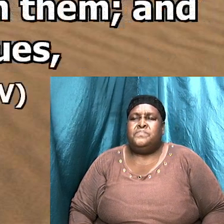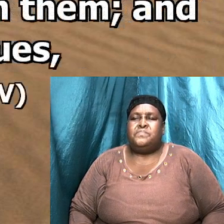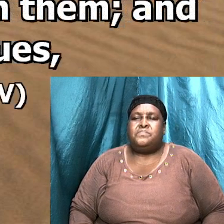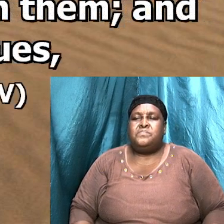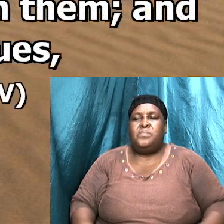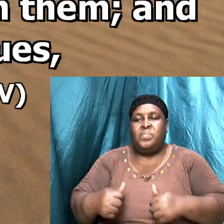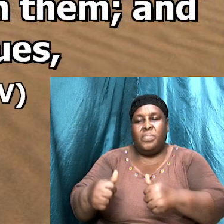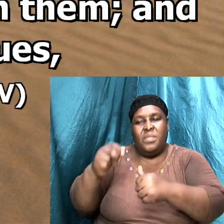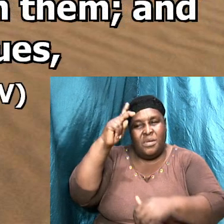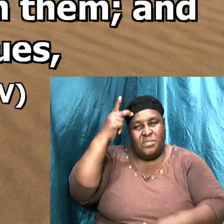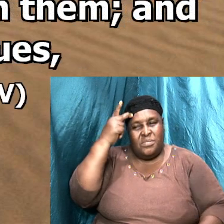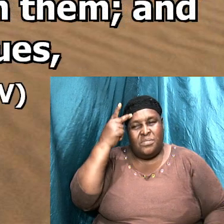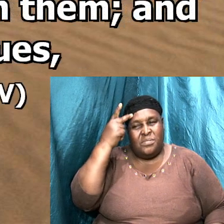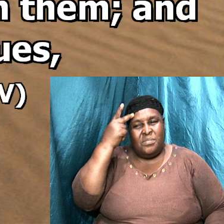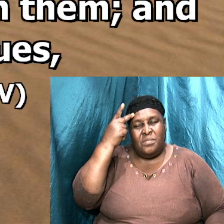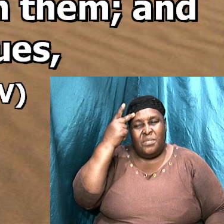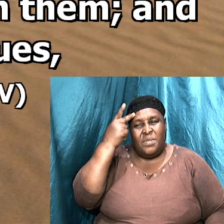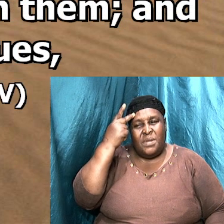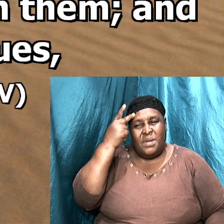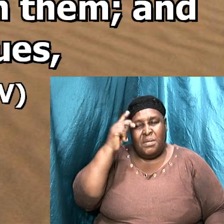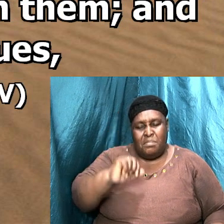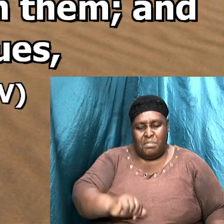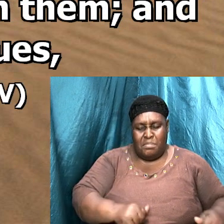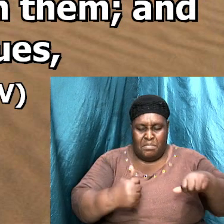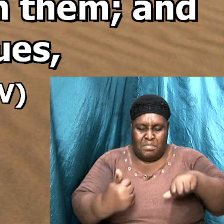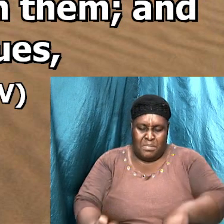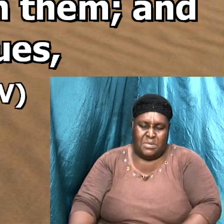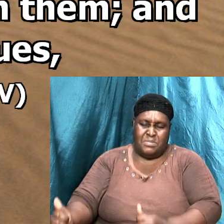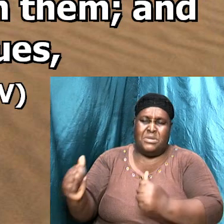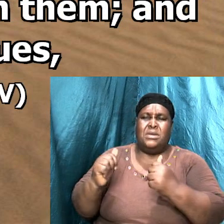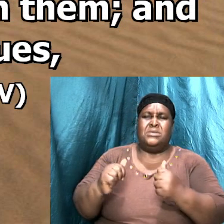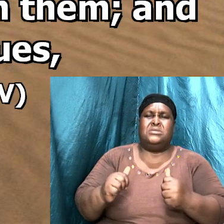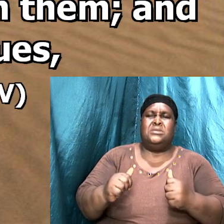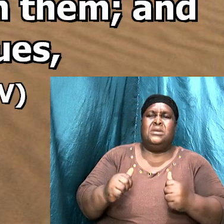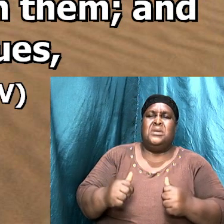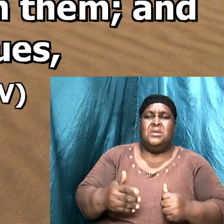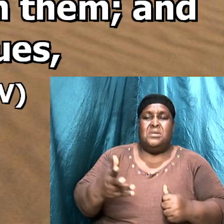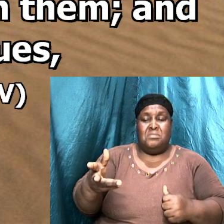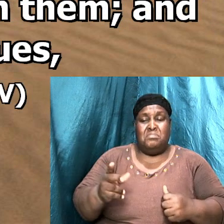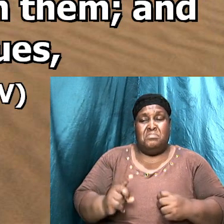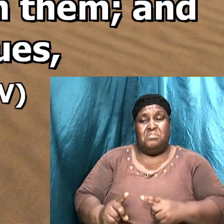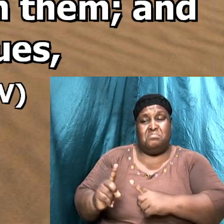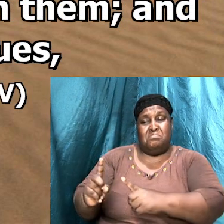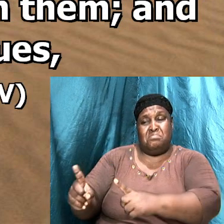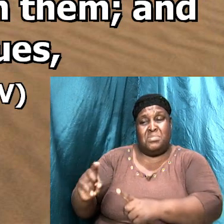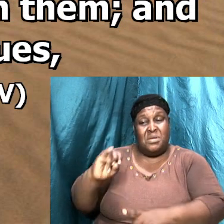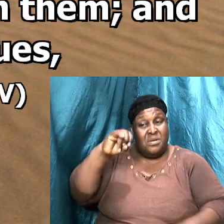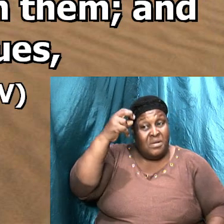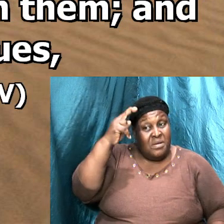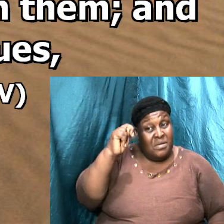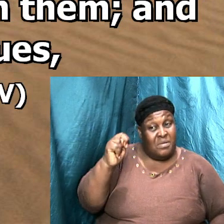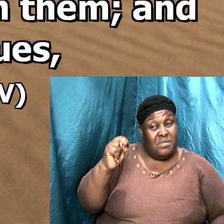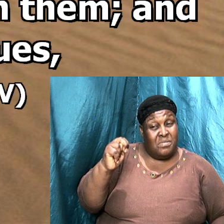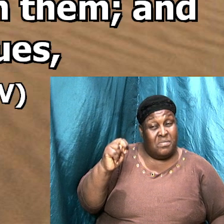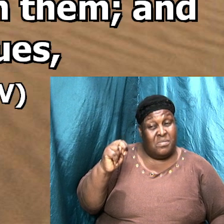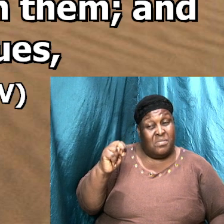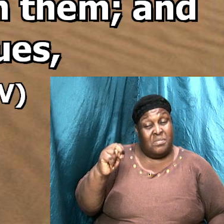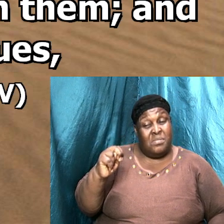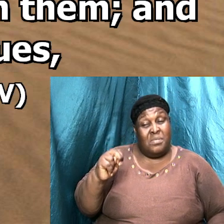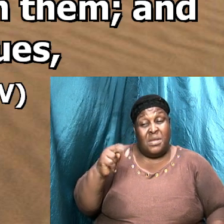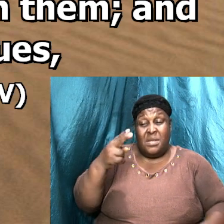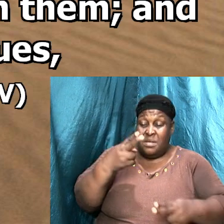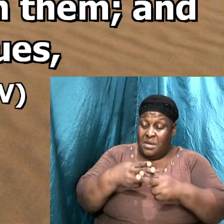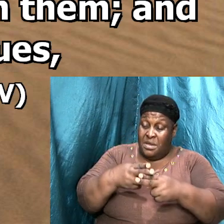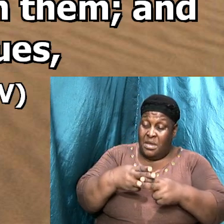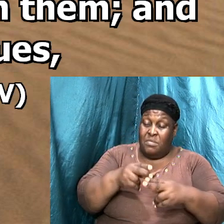apostle Paul baptized these disciples of John in